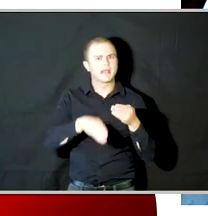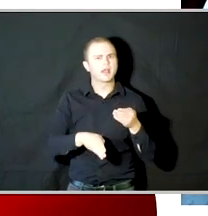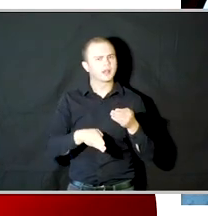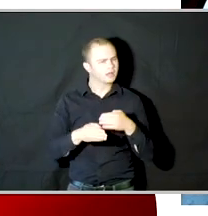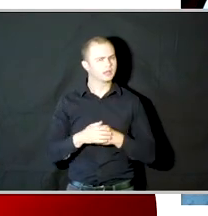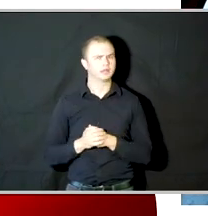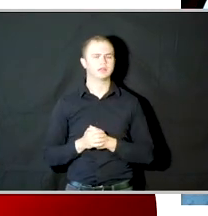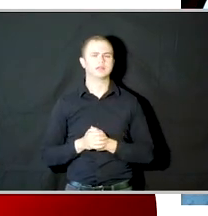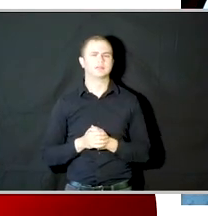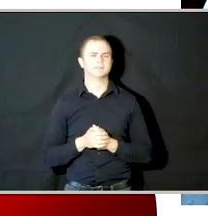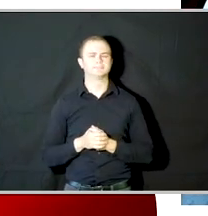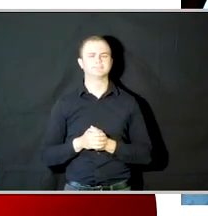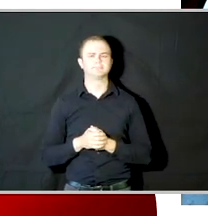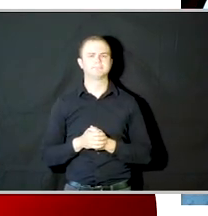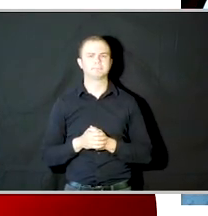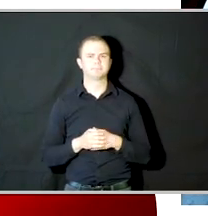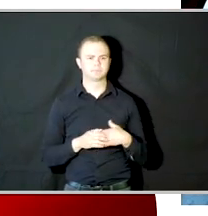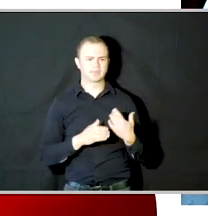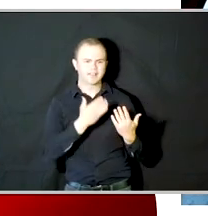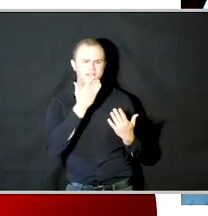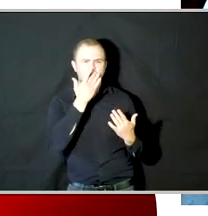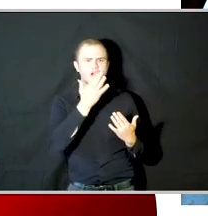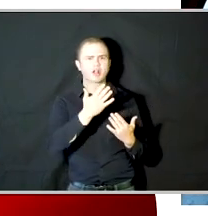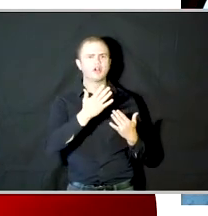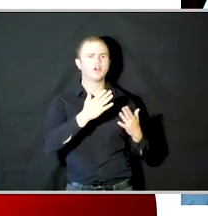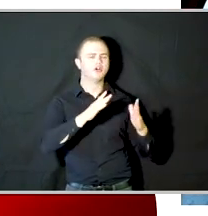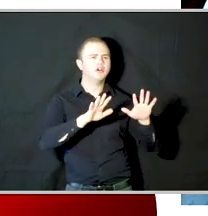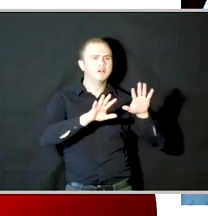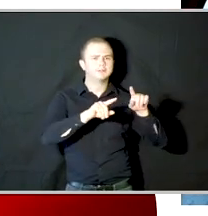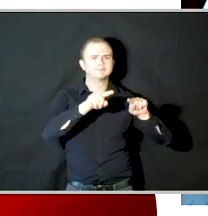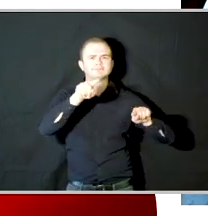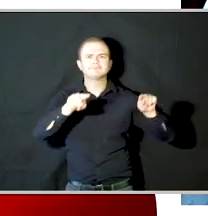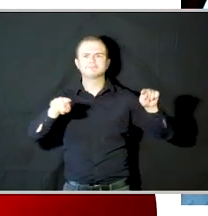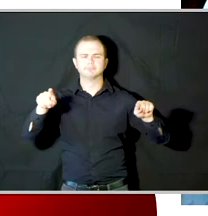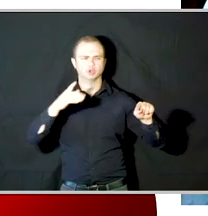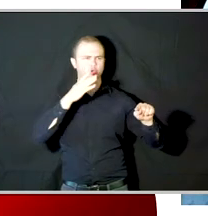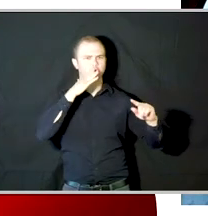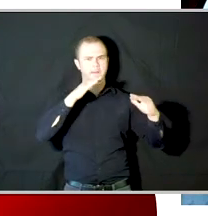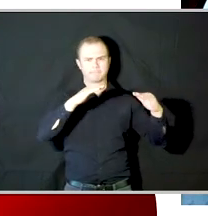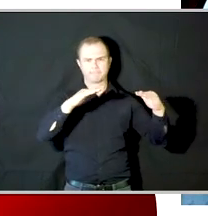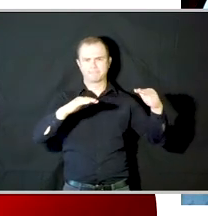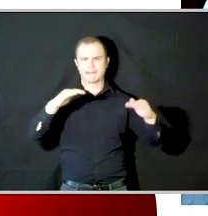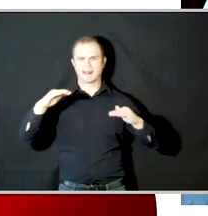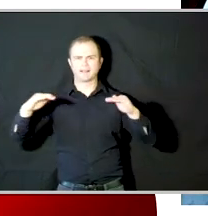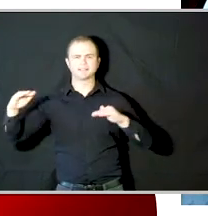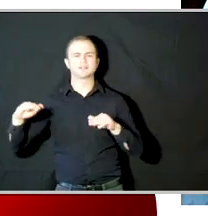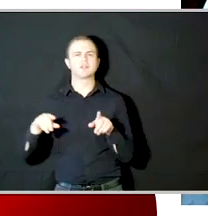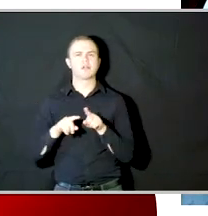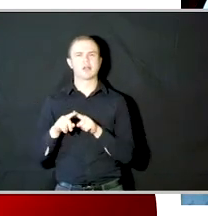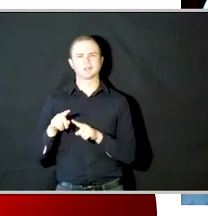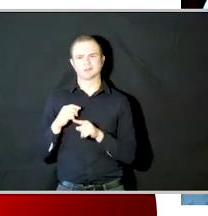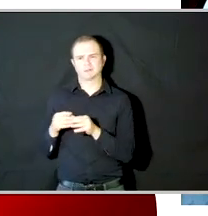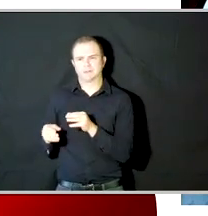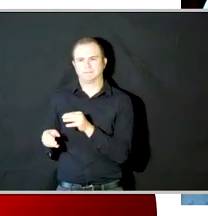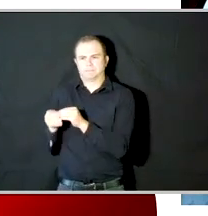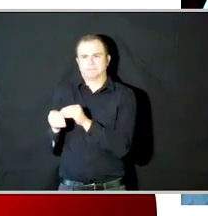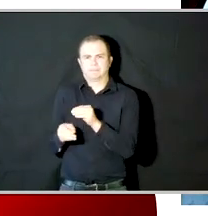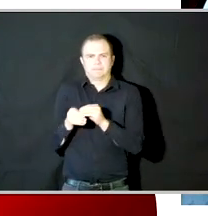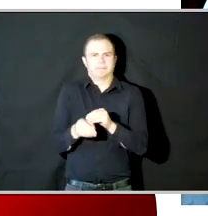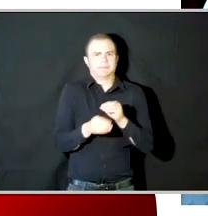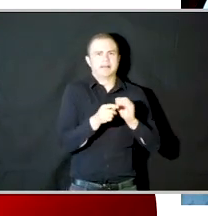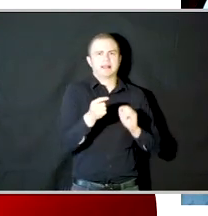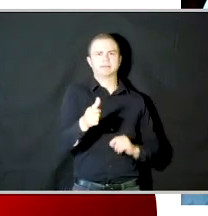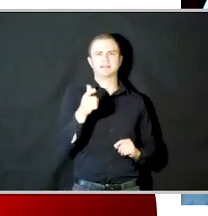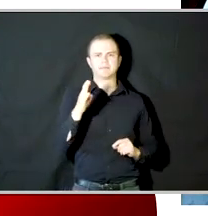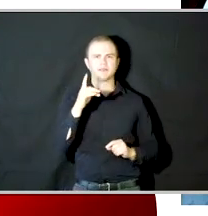balanced color palette, and the fact that she actually snuck in a little bit of blue in each spot. So the color palette